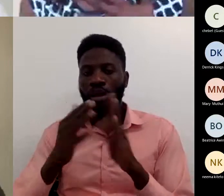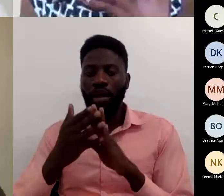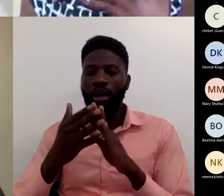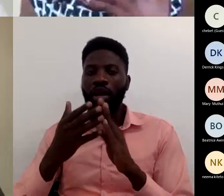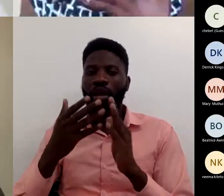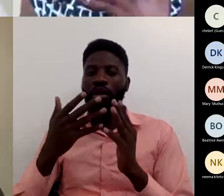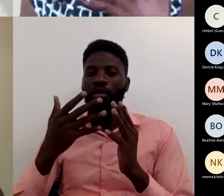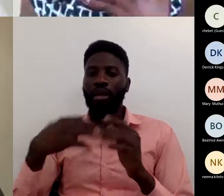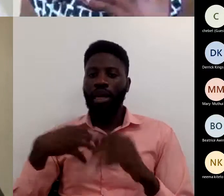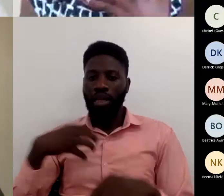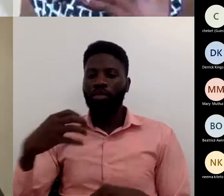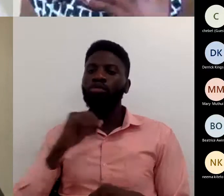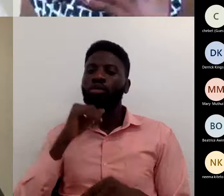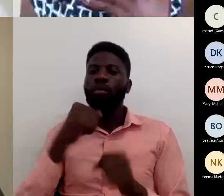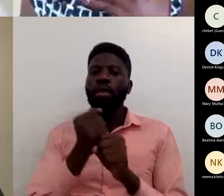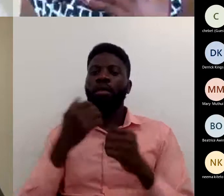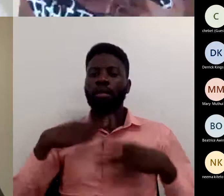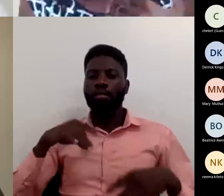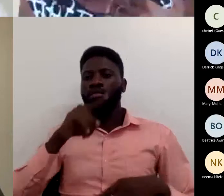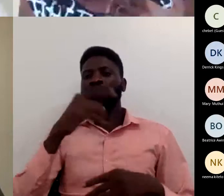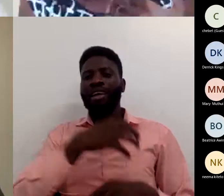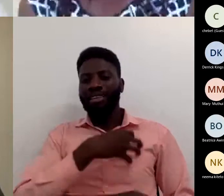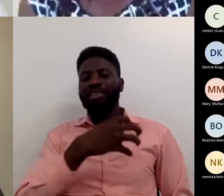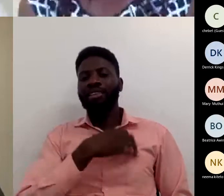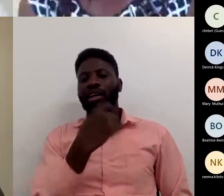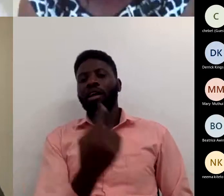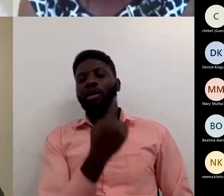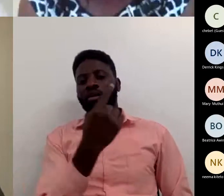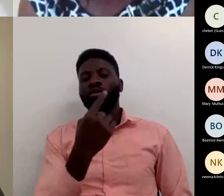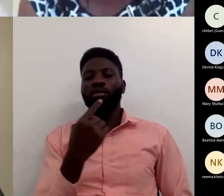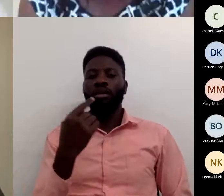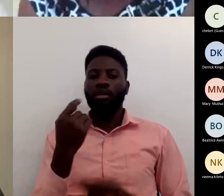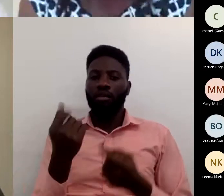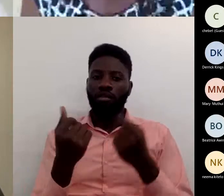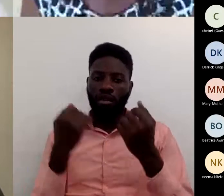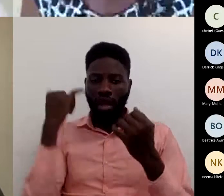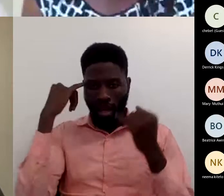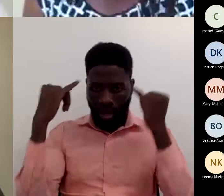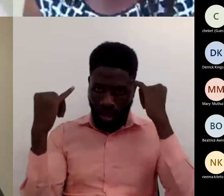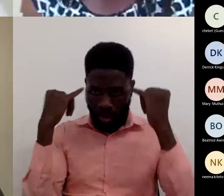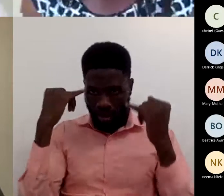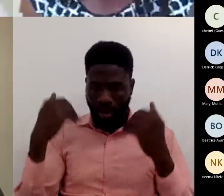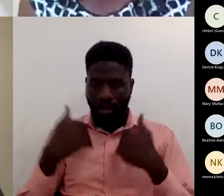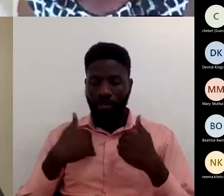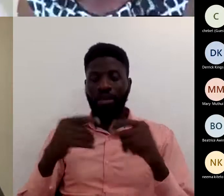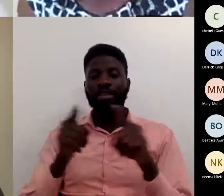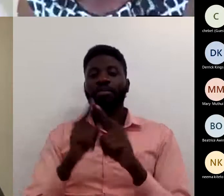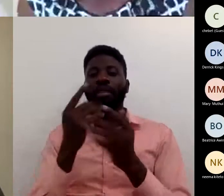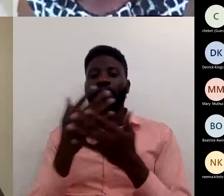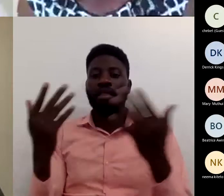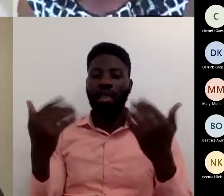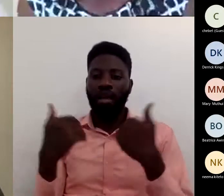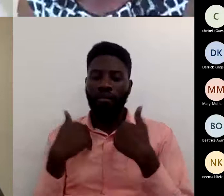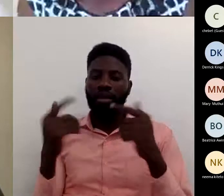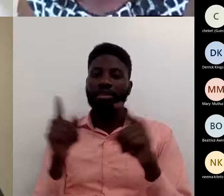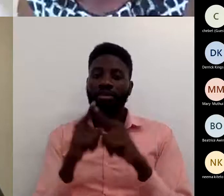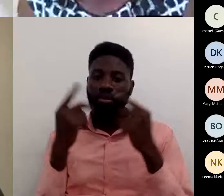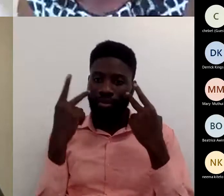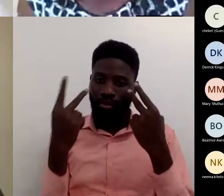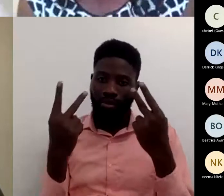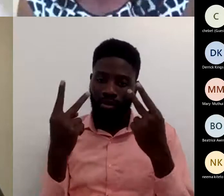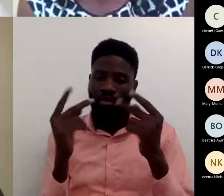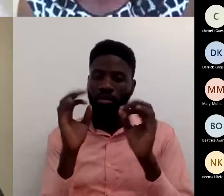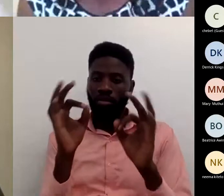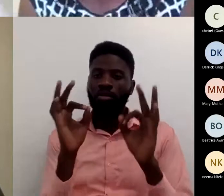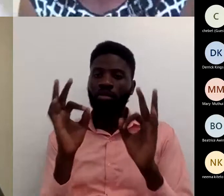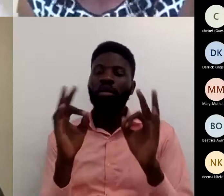people all rich at the same time? So those are some of the few ideas that I have. Things that I have also seen are really cool. Let's